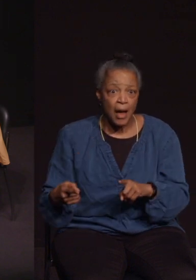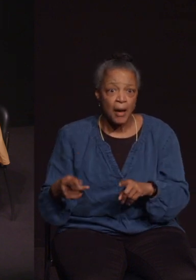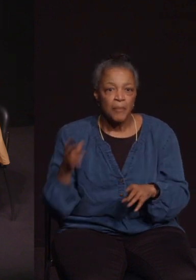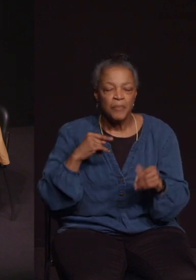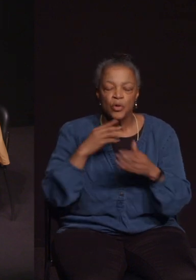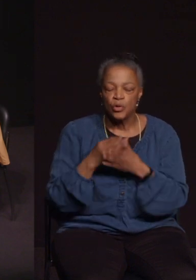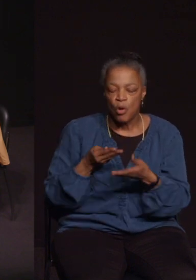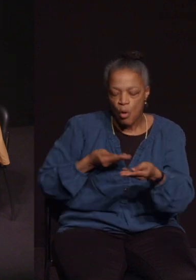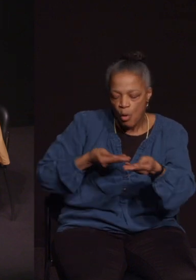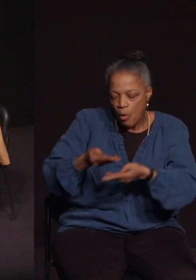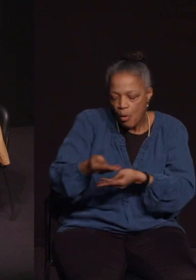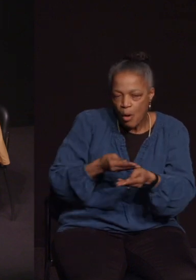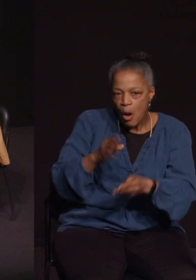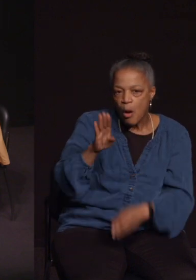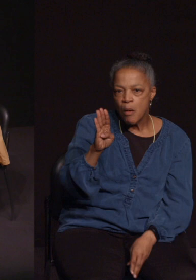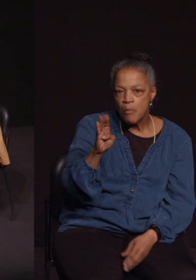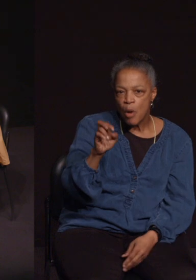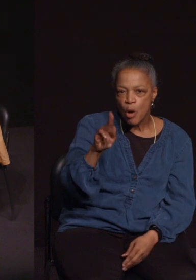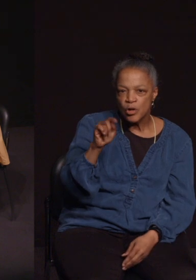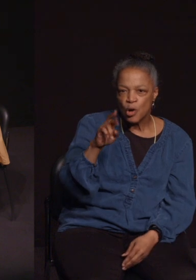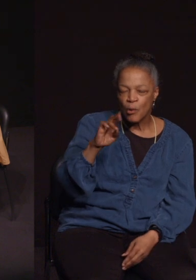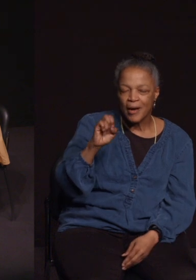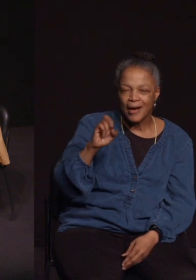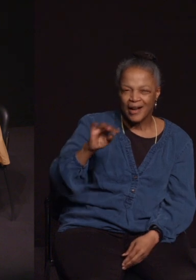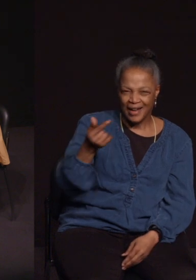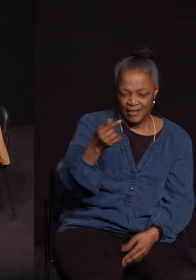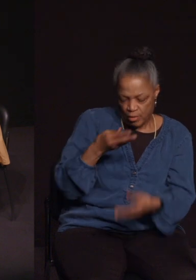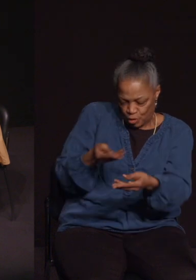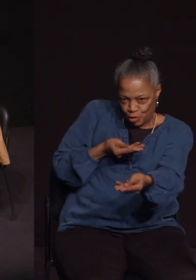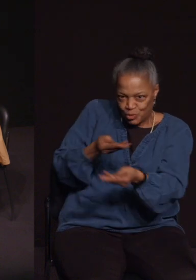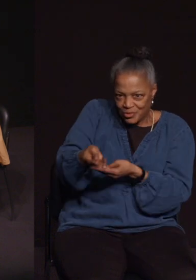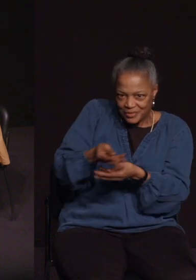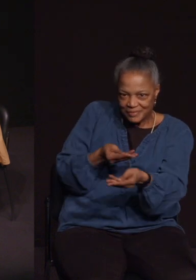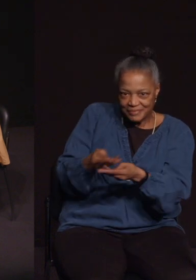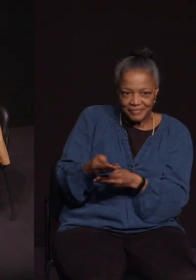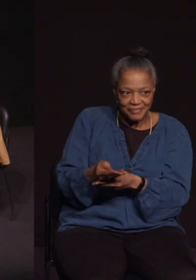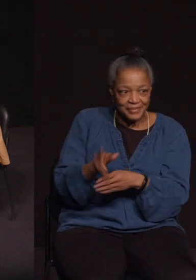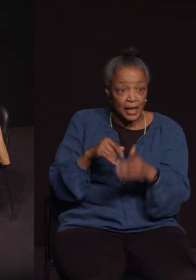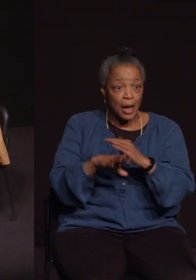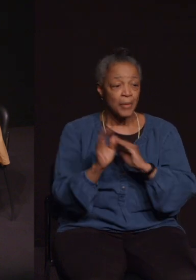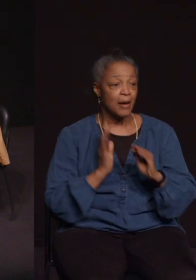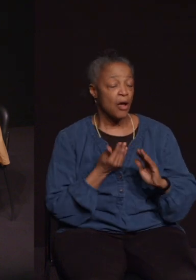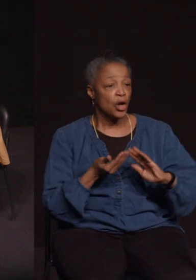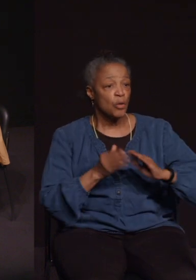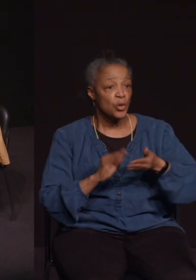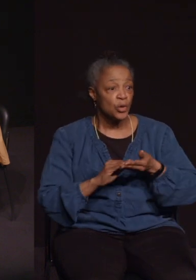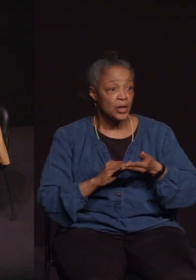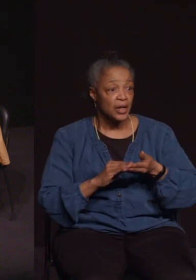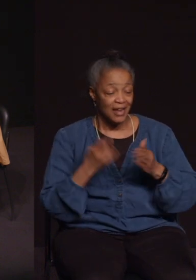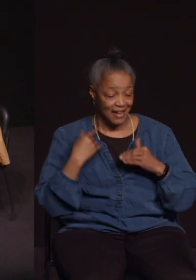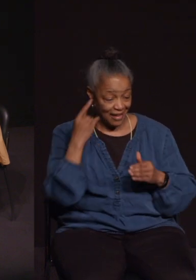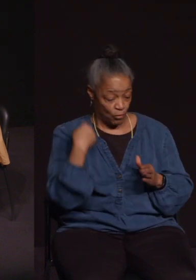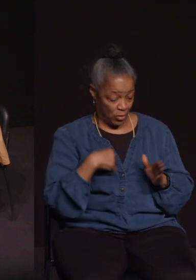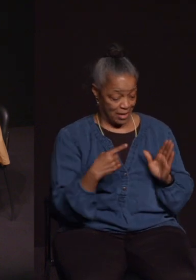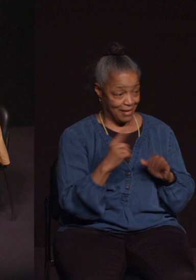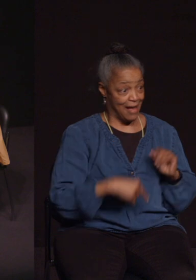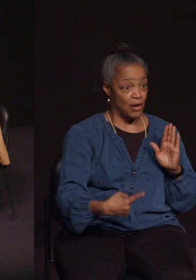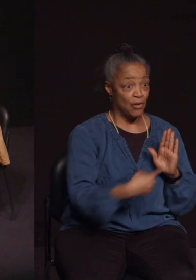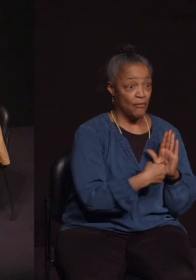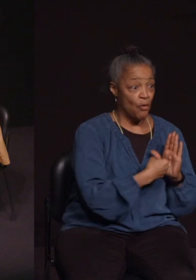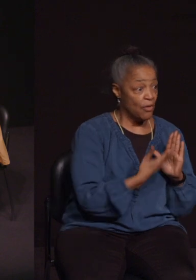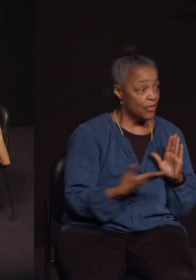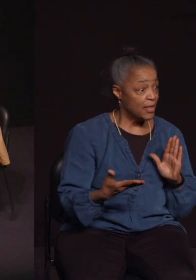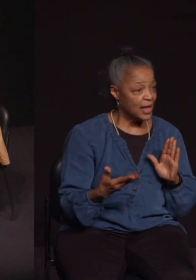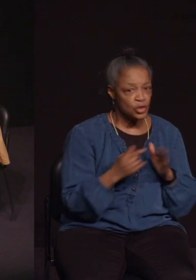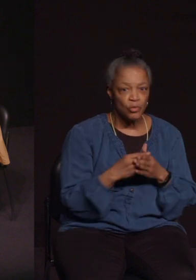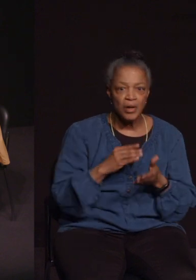bartering, because that's basically what that was. That's what they do. They come in our community, and if we can't afford certain things,